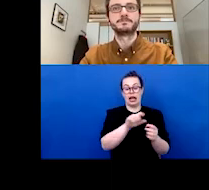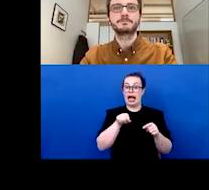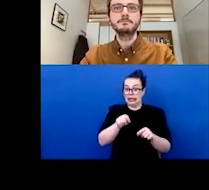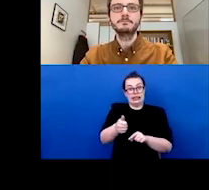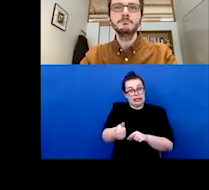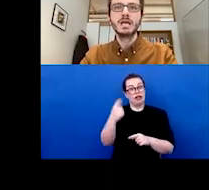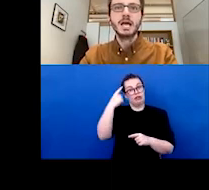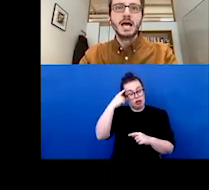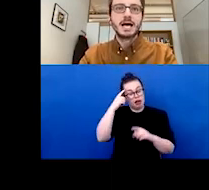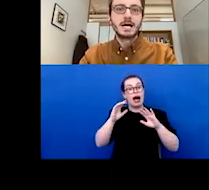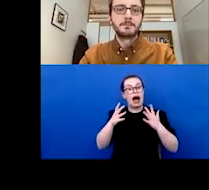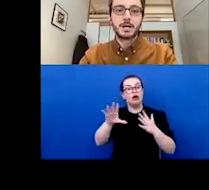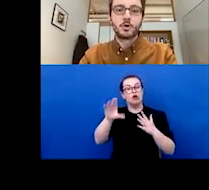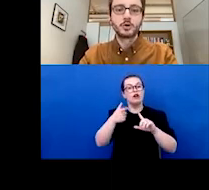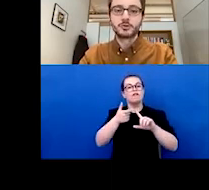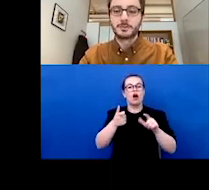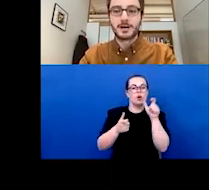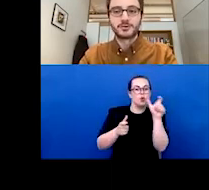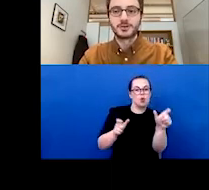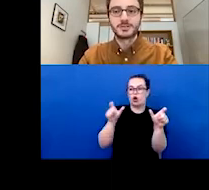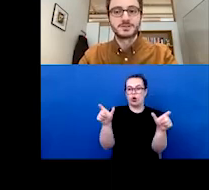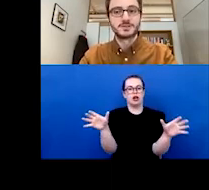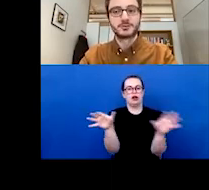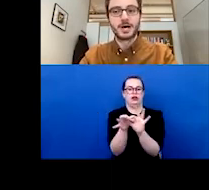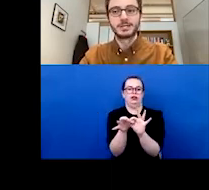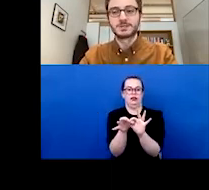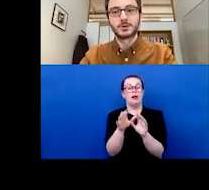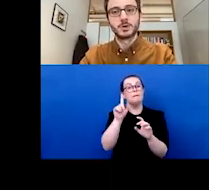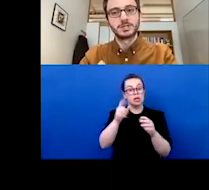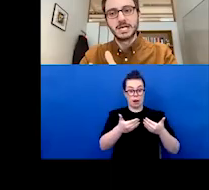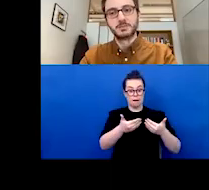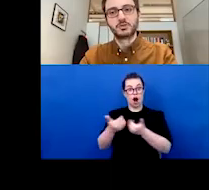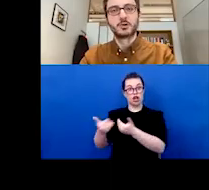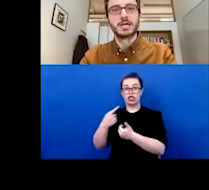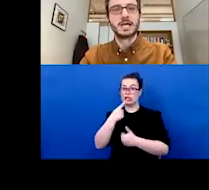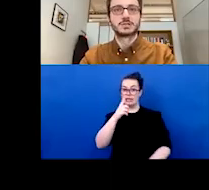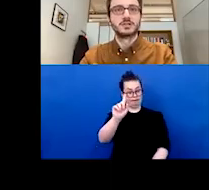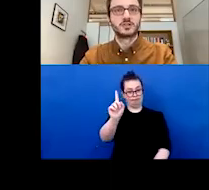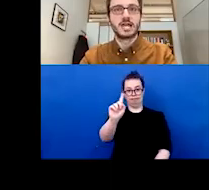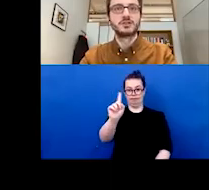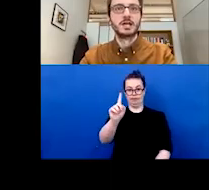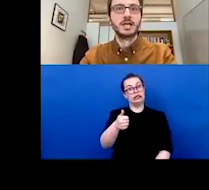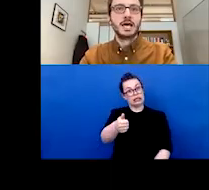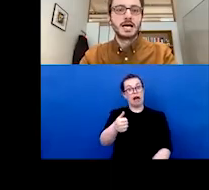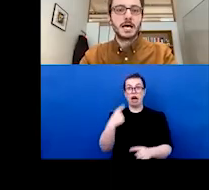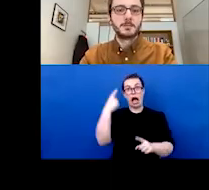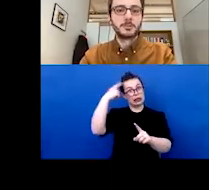words. But according to the parser, this is not right. This is not what the input string actually